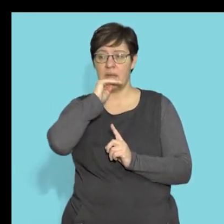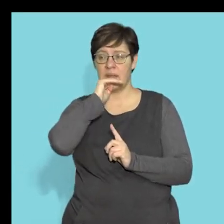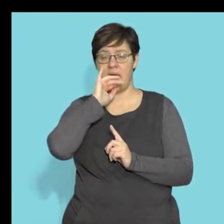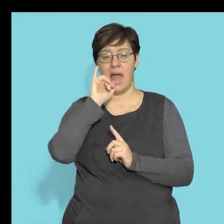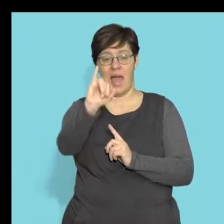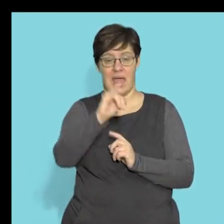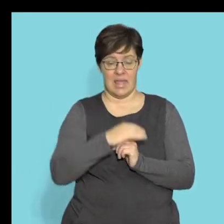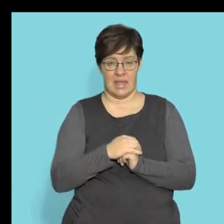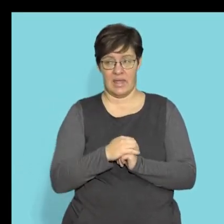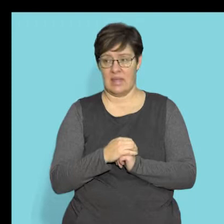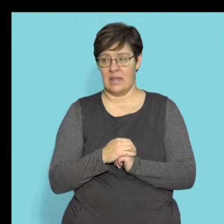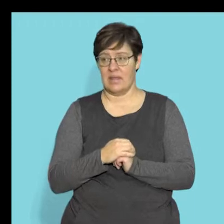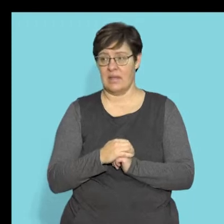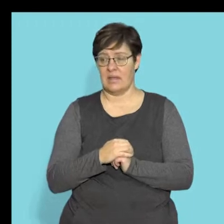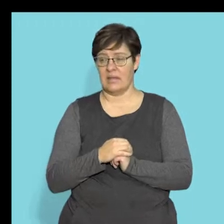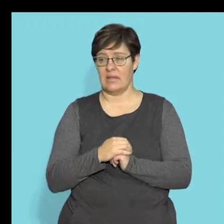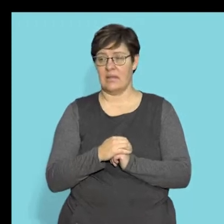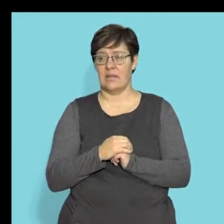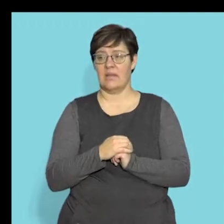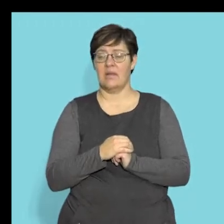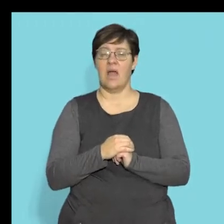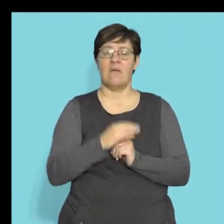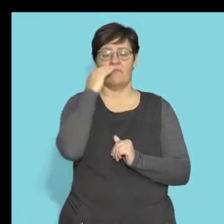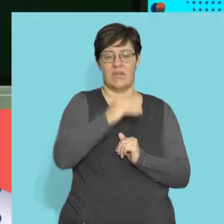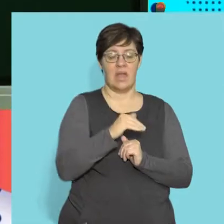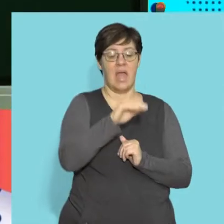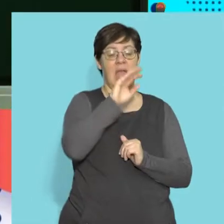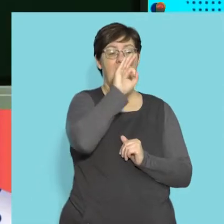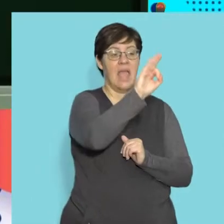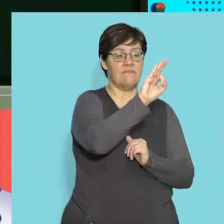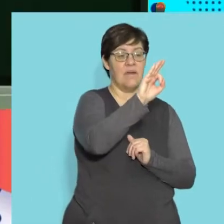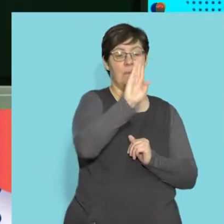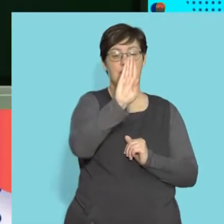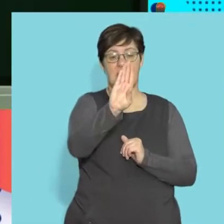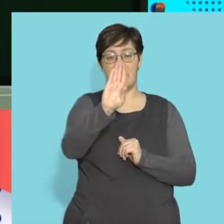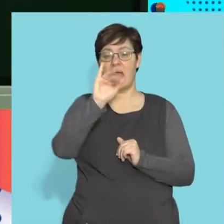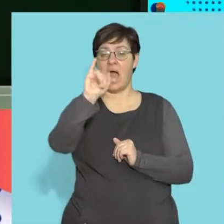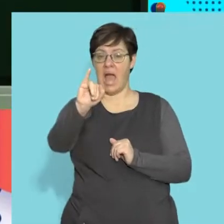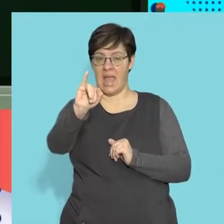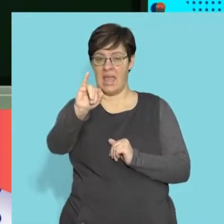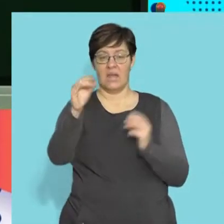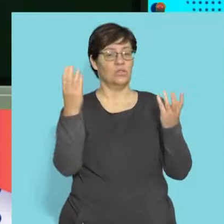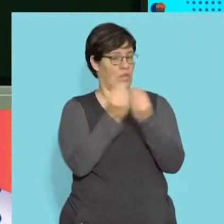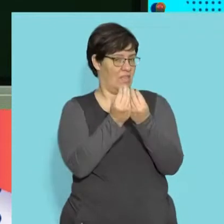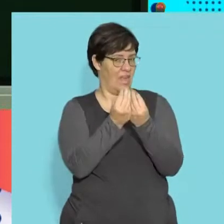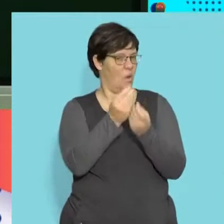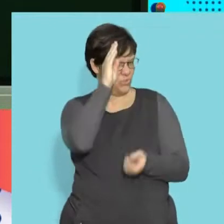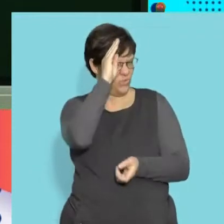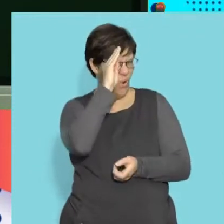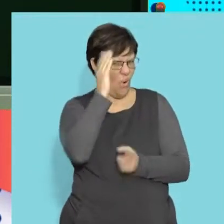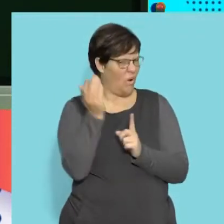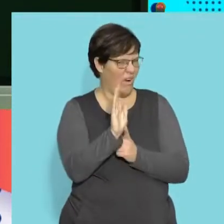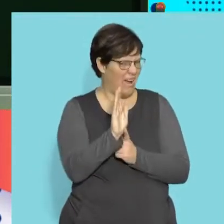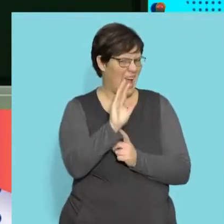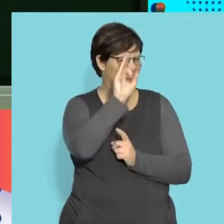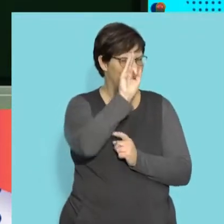I. Now, I've written it properly in the wrong order there, but F, B, and I go together. And this will